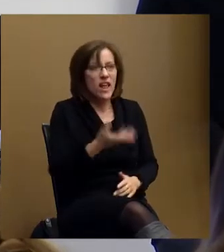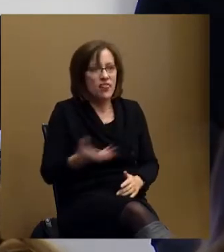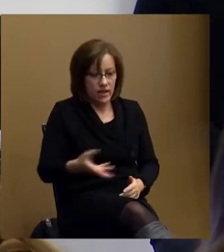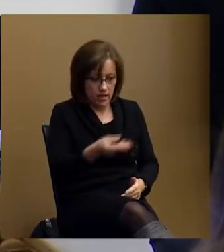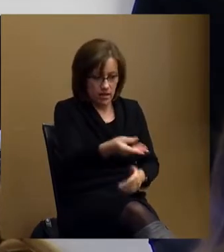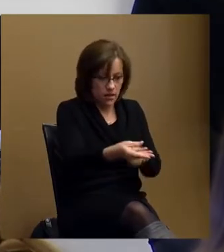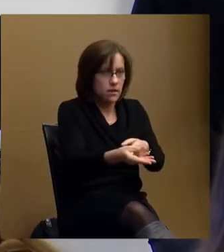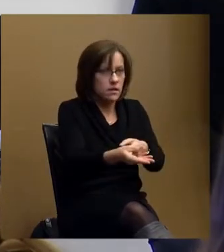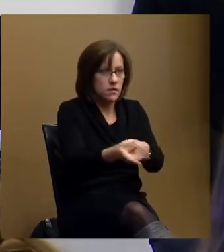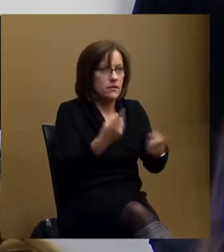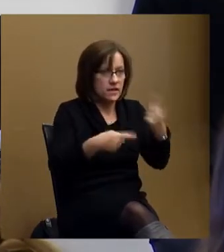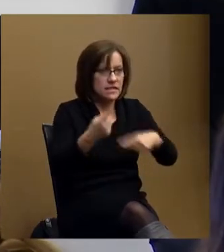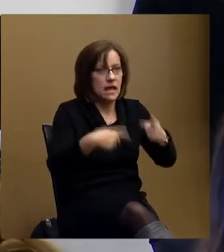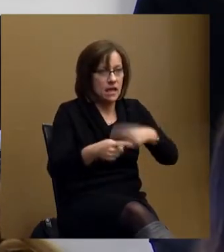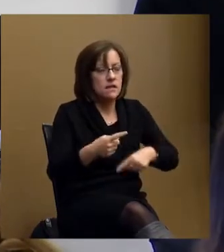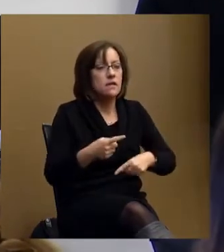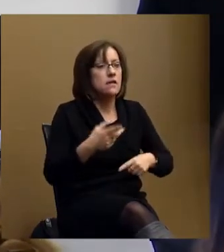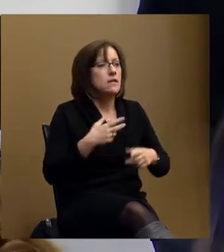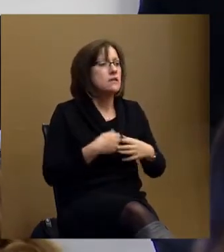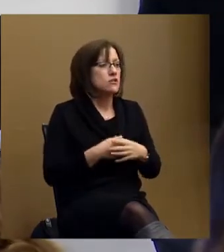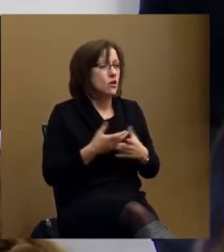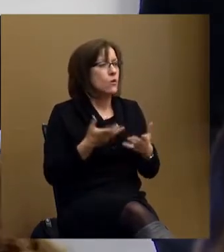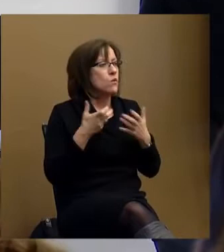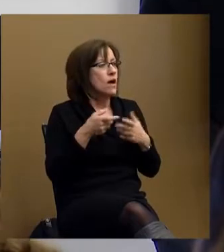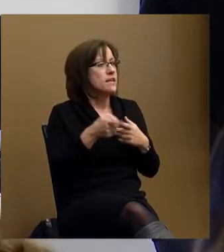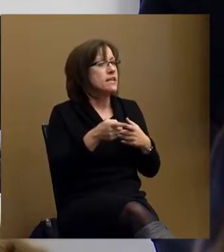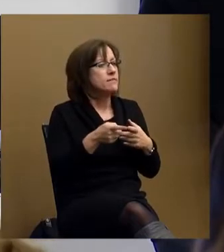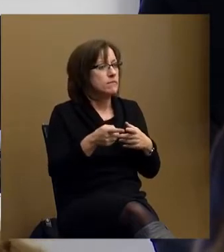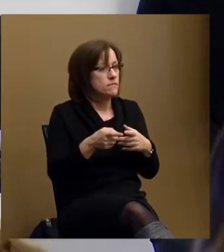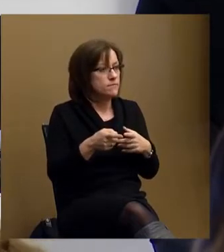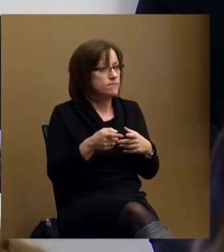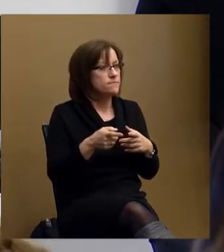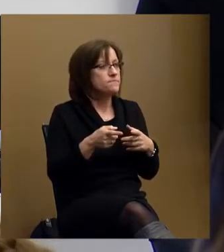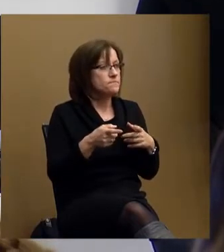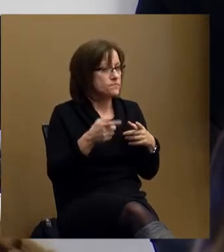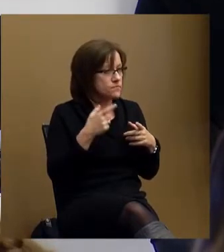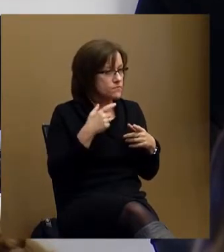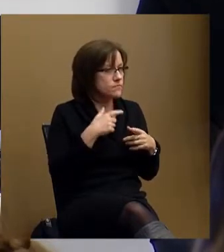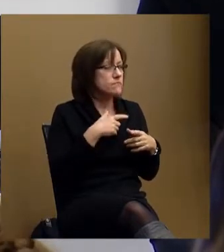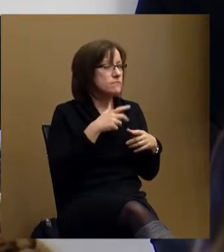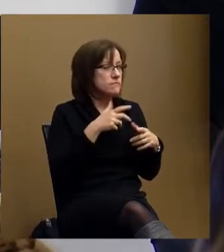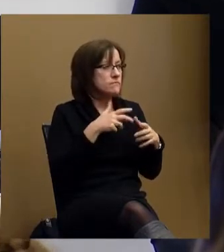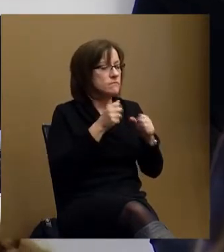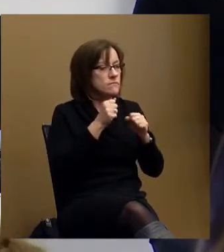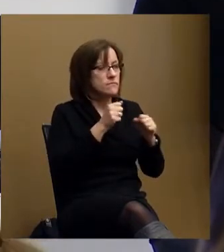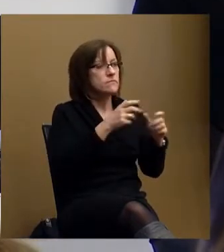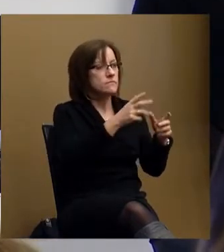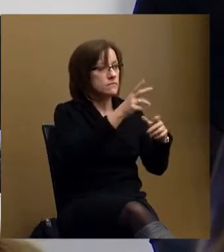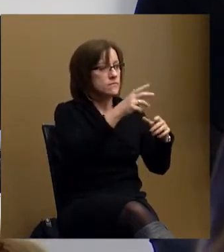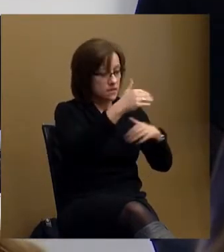just moving it down, we want him to to take the blocks and move them to the block center